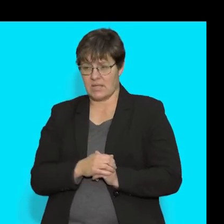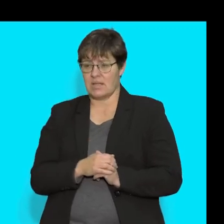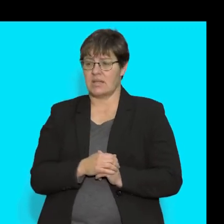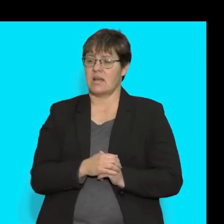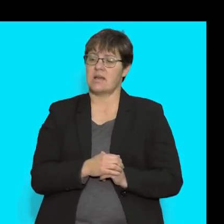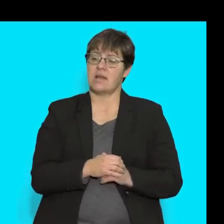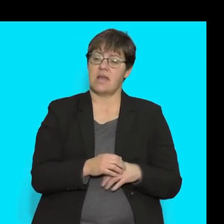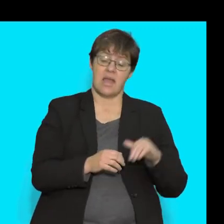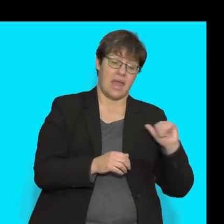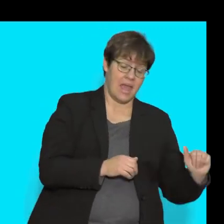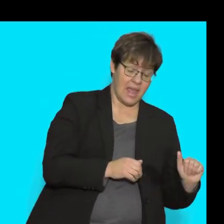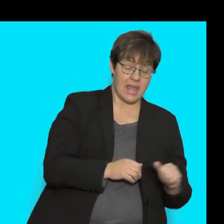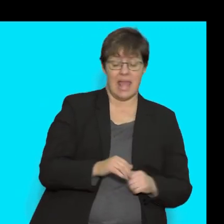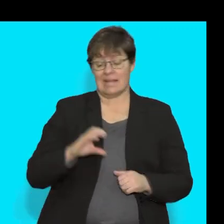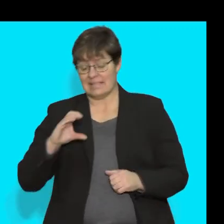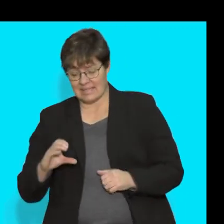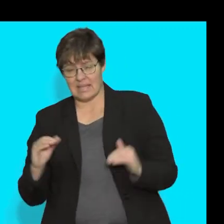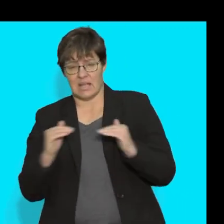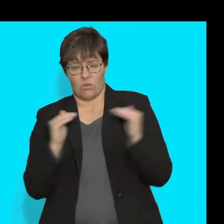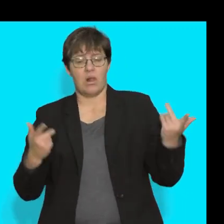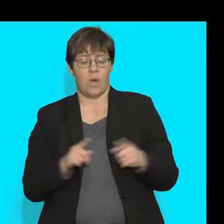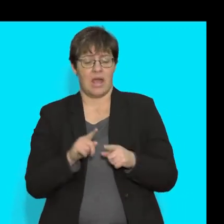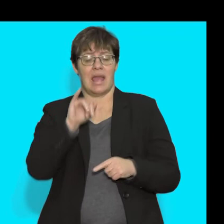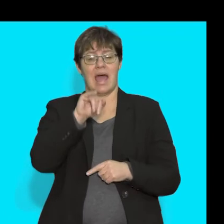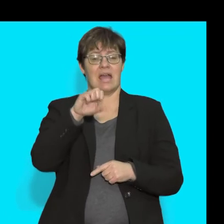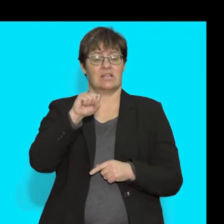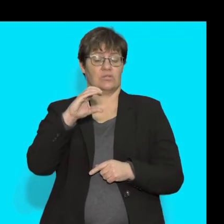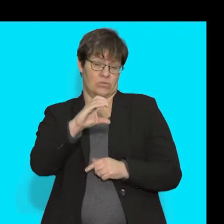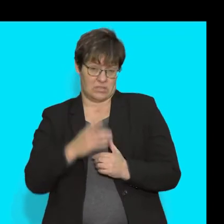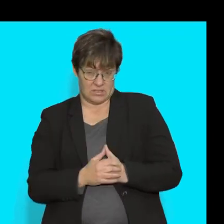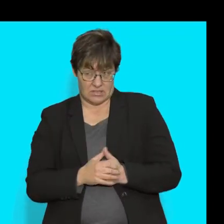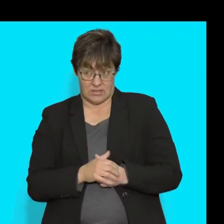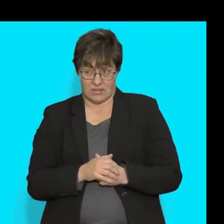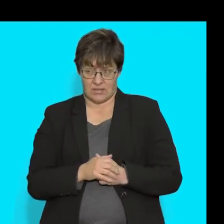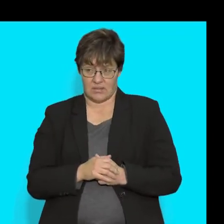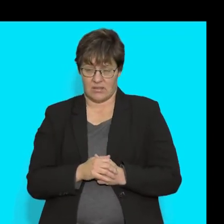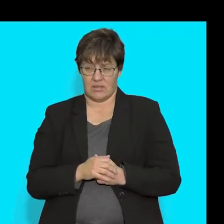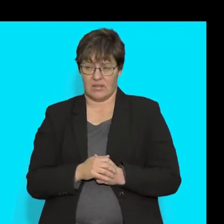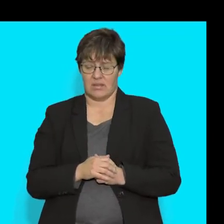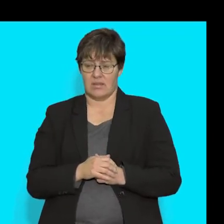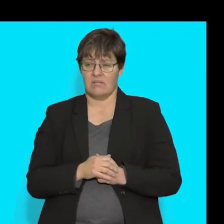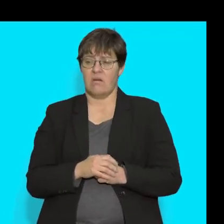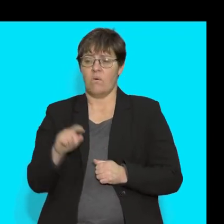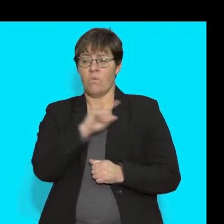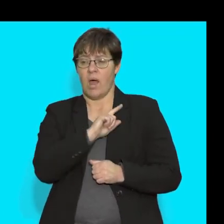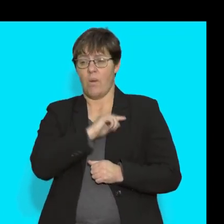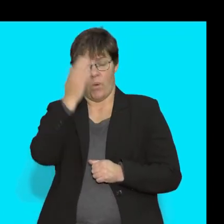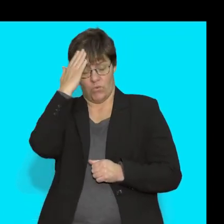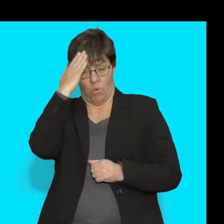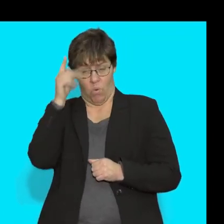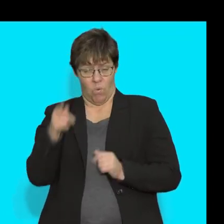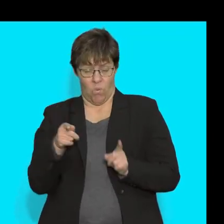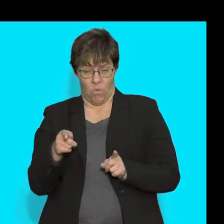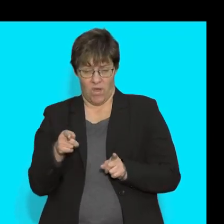that angle C is equals to angle A because they said it's an isosceles triangle, right? And then because I now